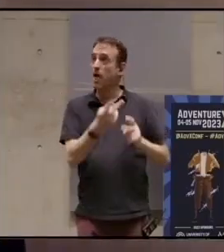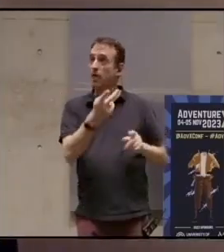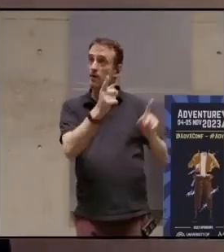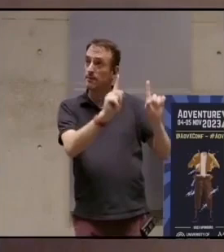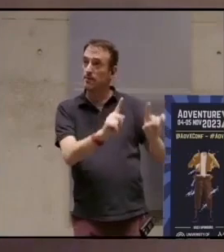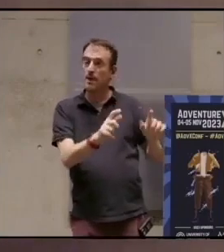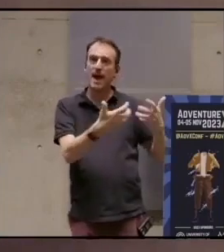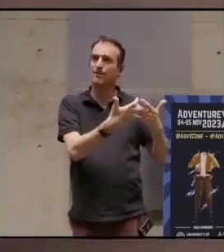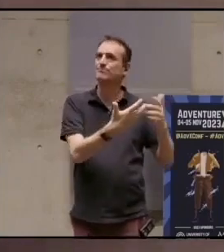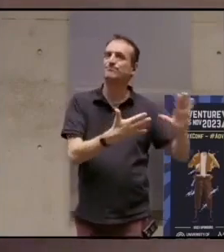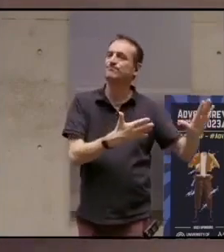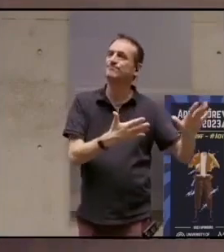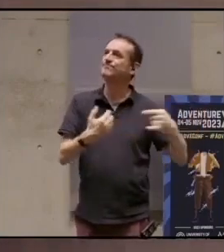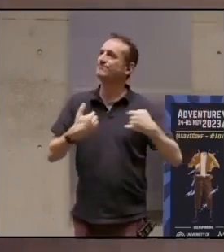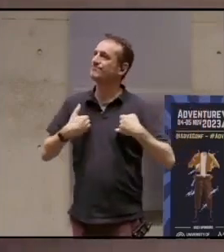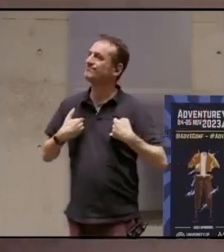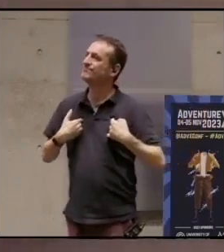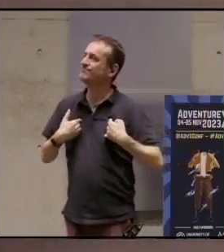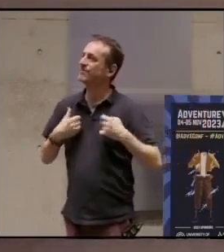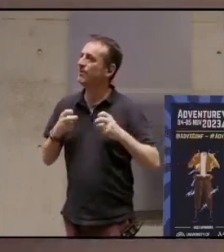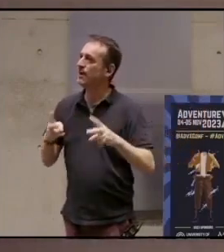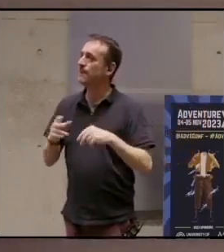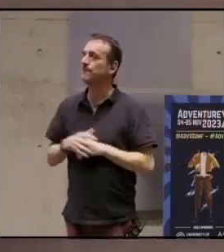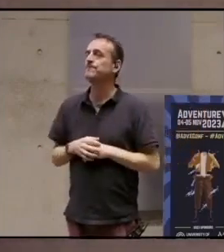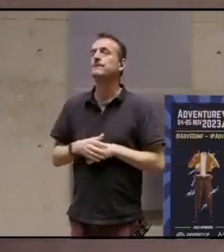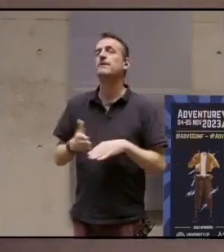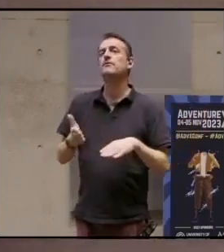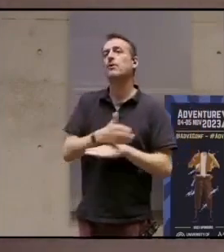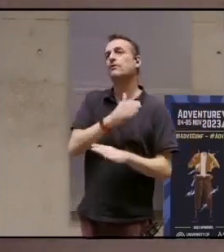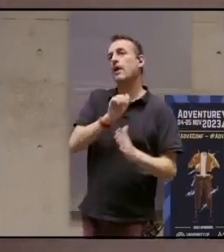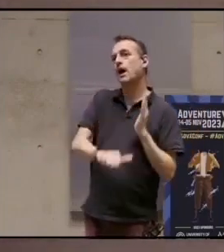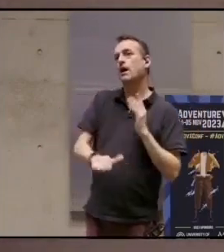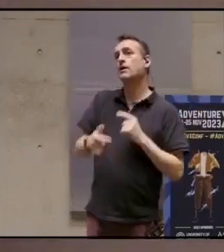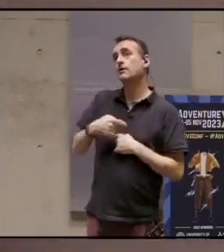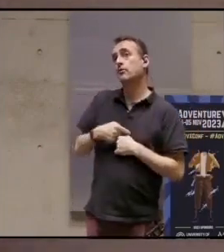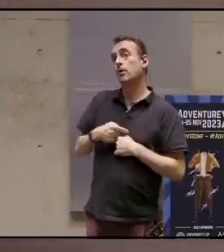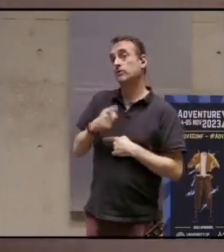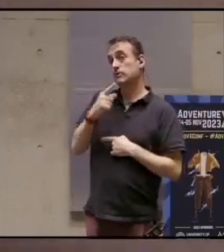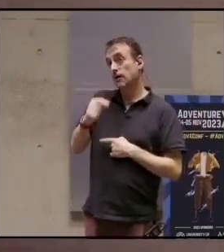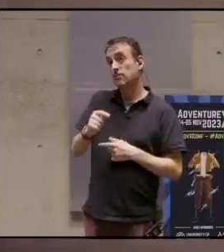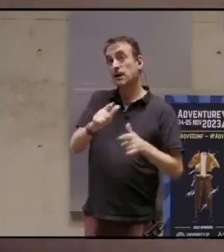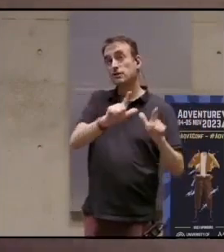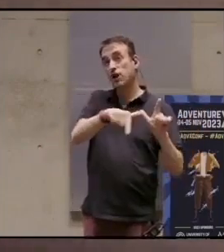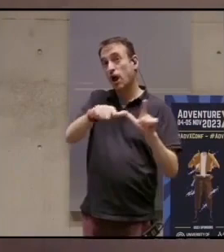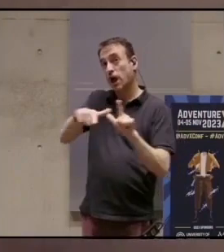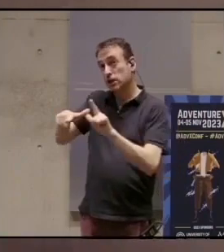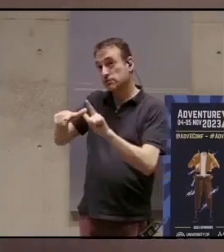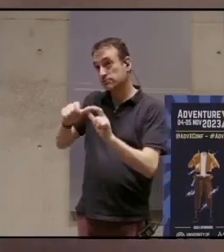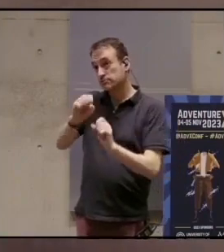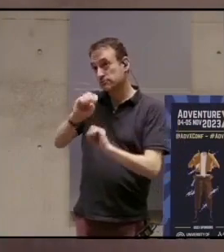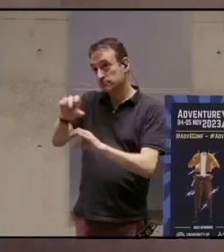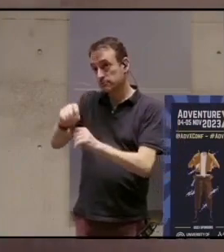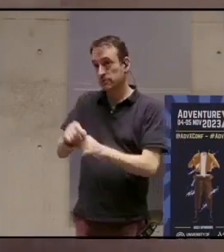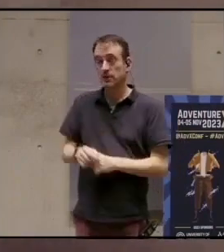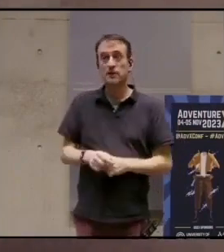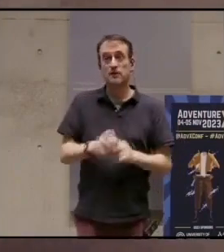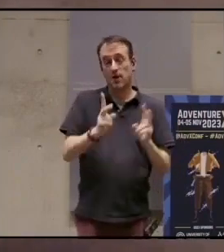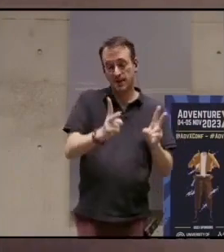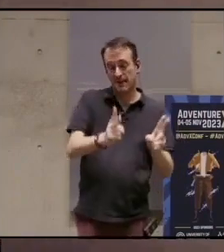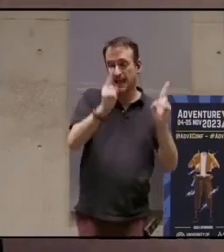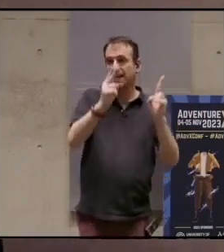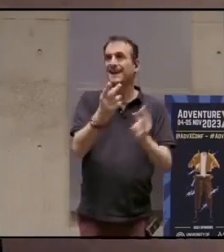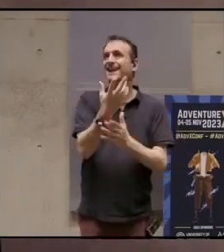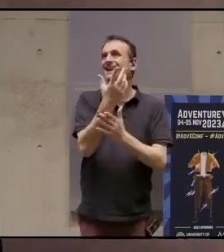go. Before we get into it though, let us quickly cover some of the basic jargon. A take is a single